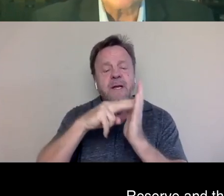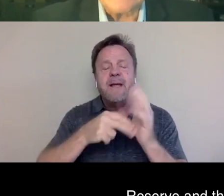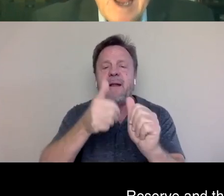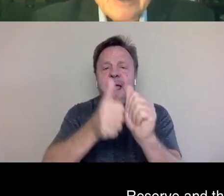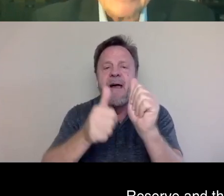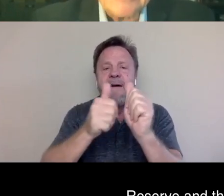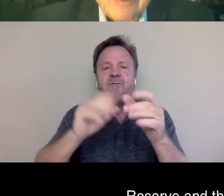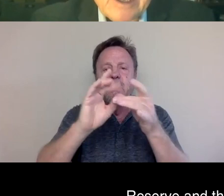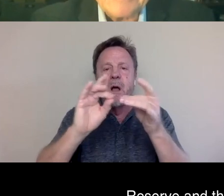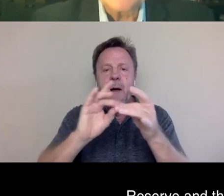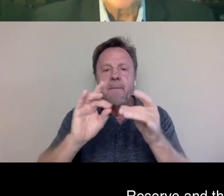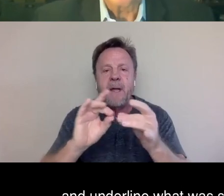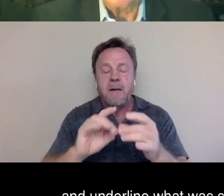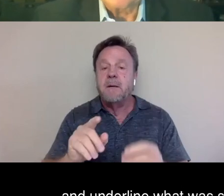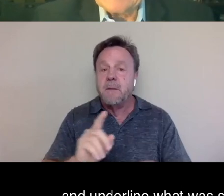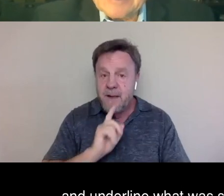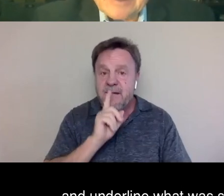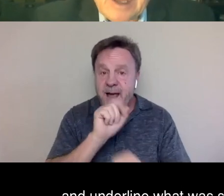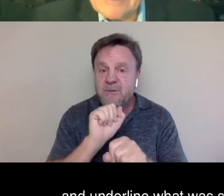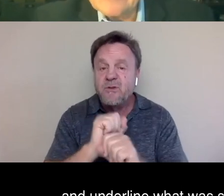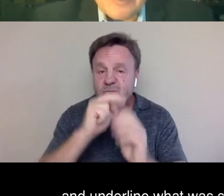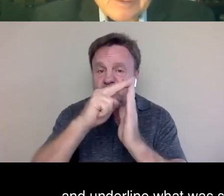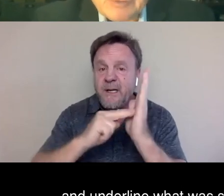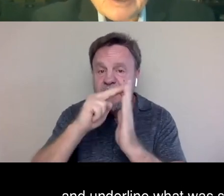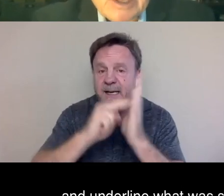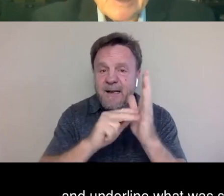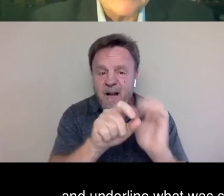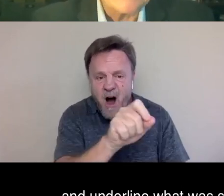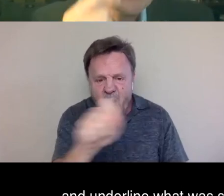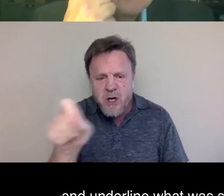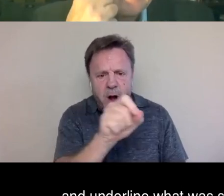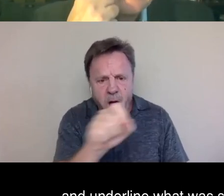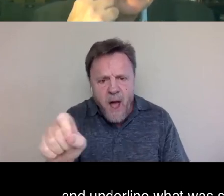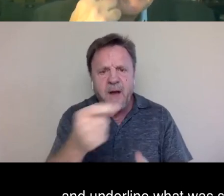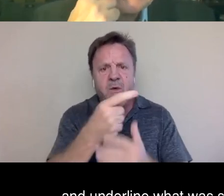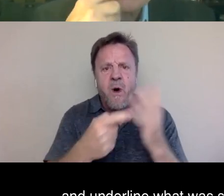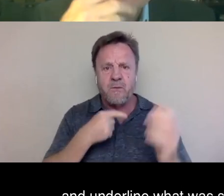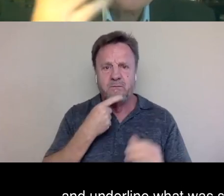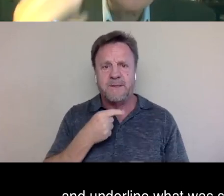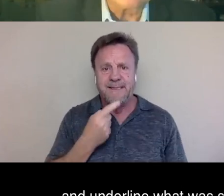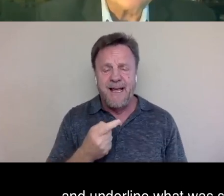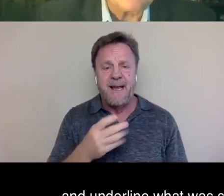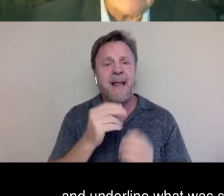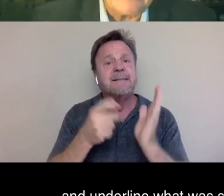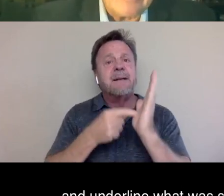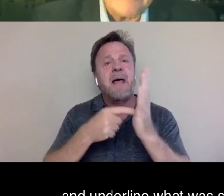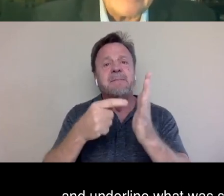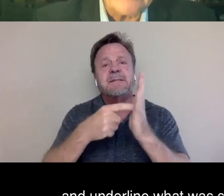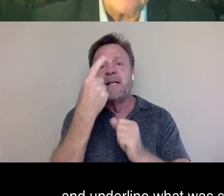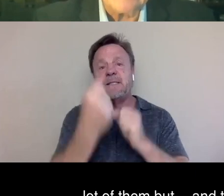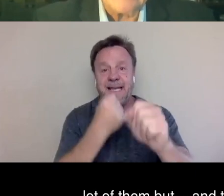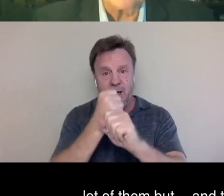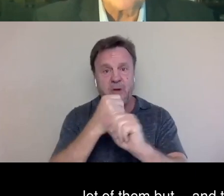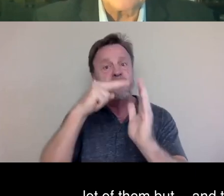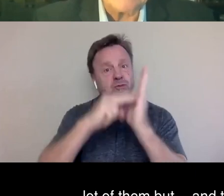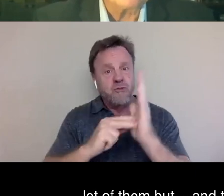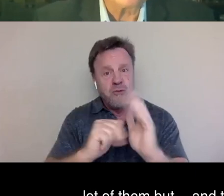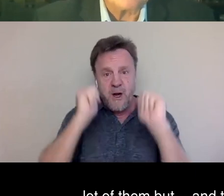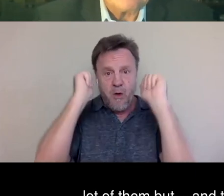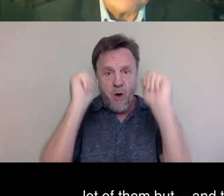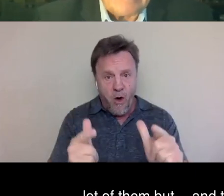I mean, they actually read it and underline what was said. And sometimes it takes a year to read all the comments if there are a lot of